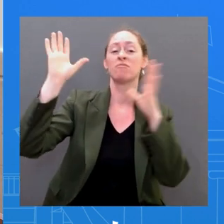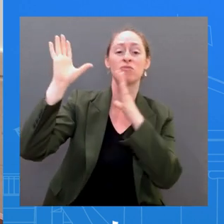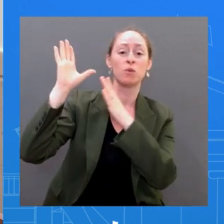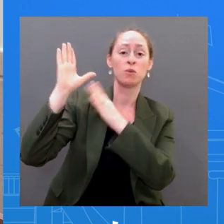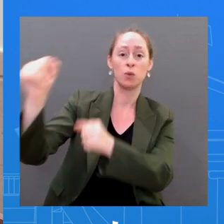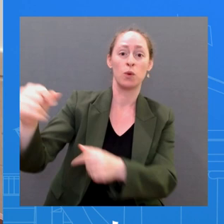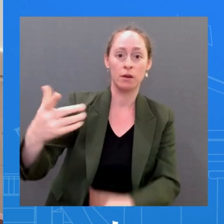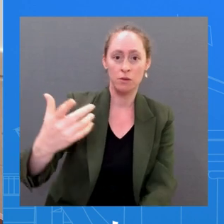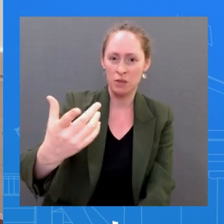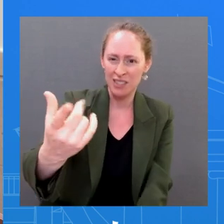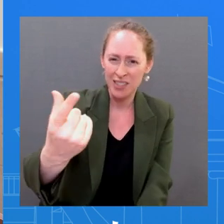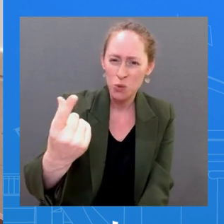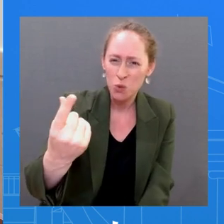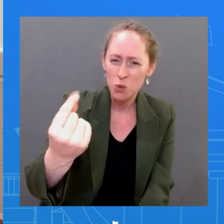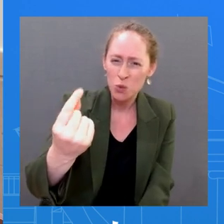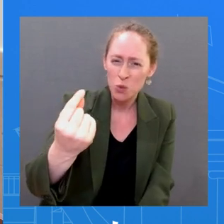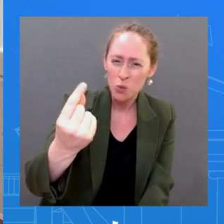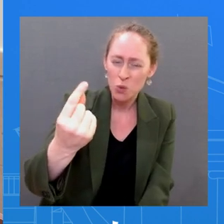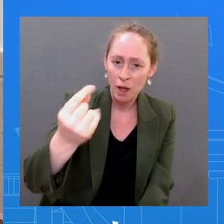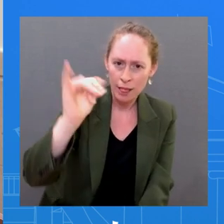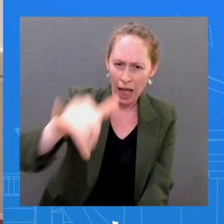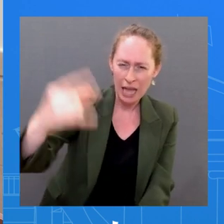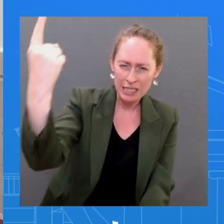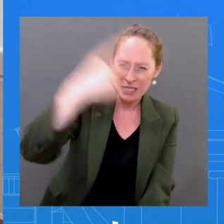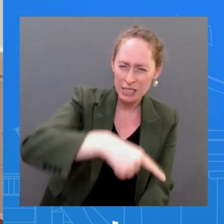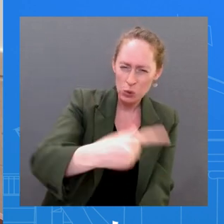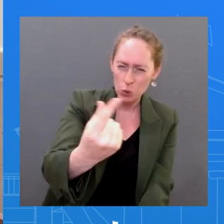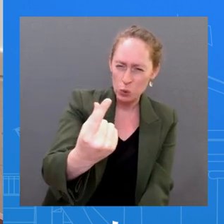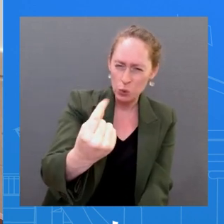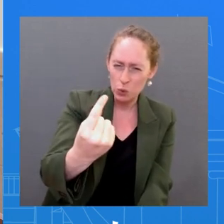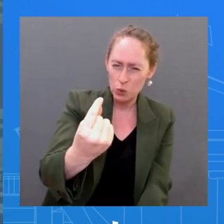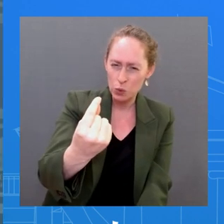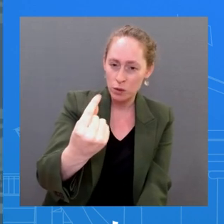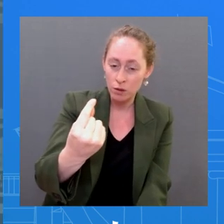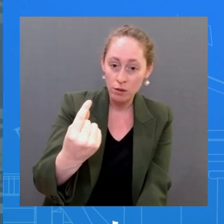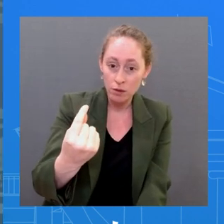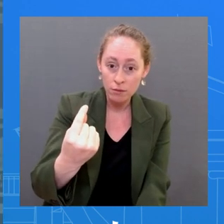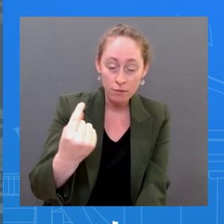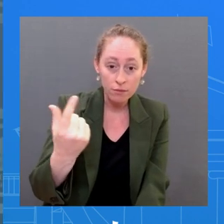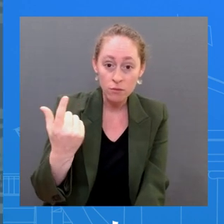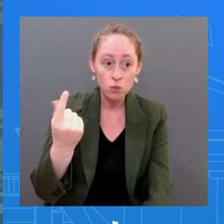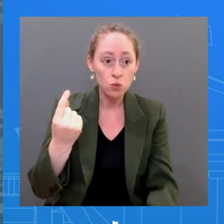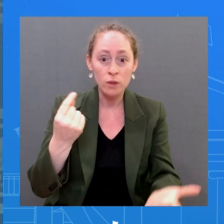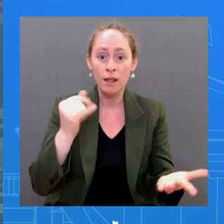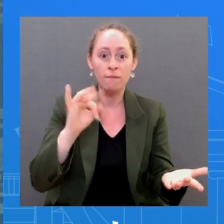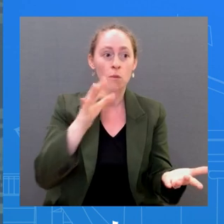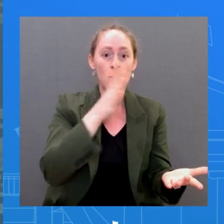to them, or that they can cross state lines to access an abortion? One thing that I can say, I don't have